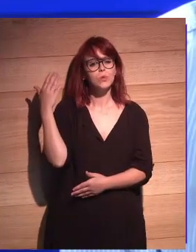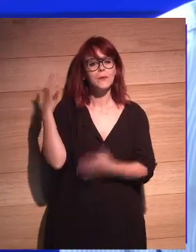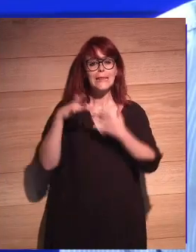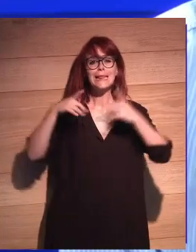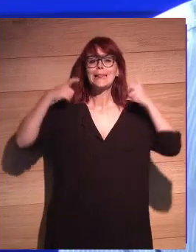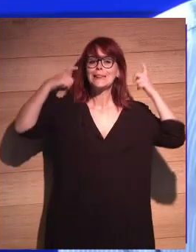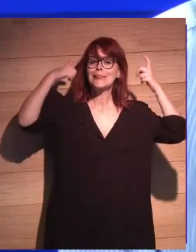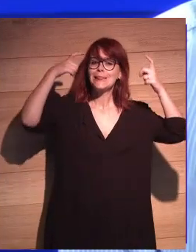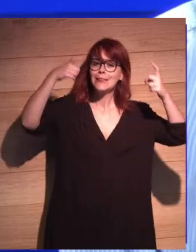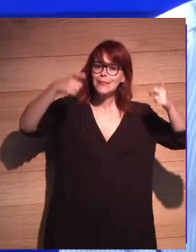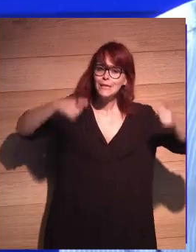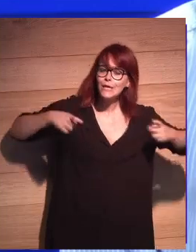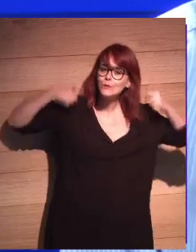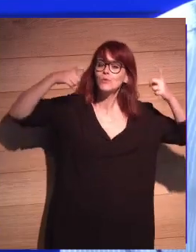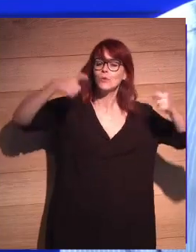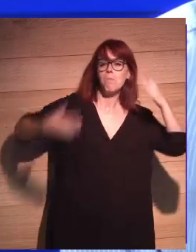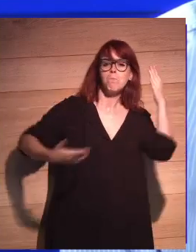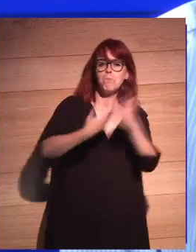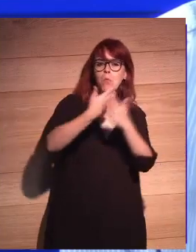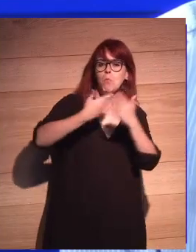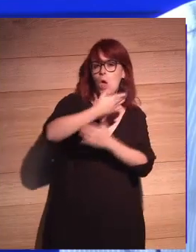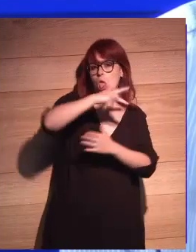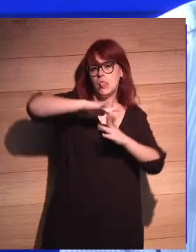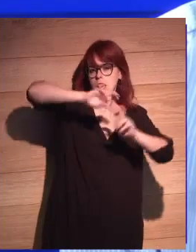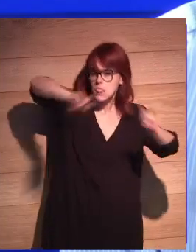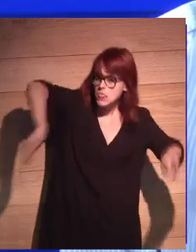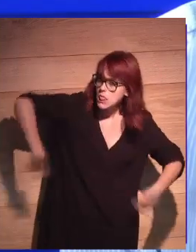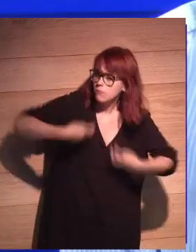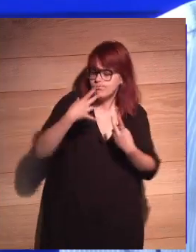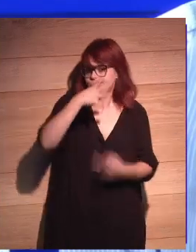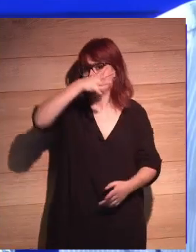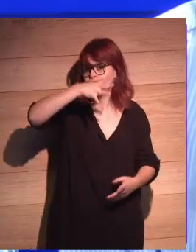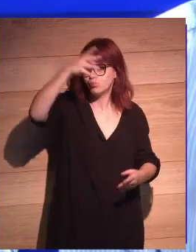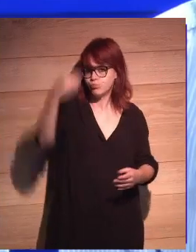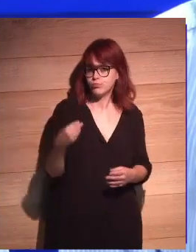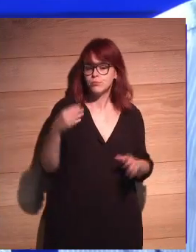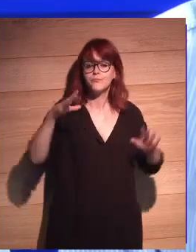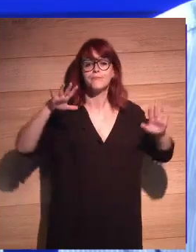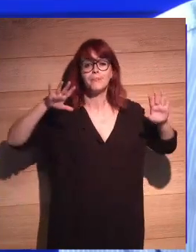there was an attempt of conducting a great